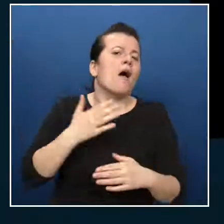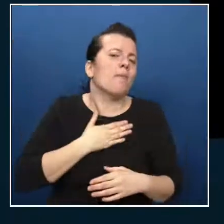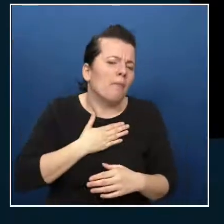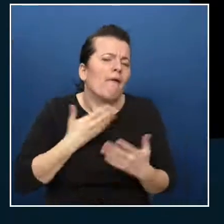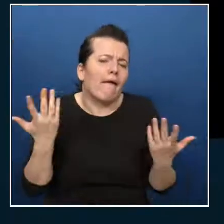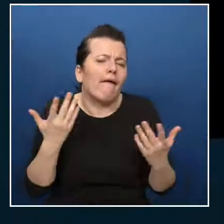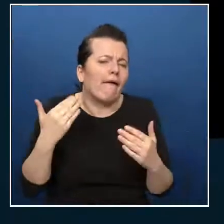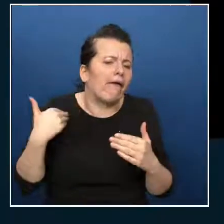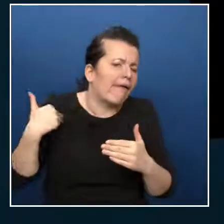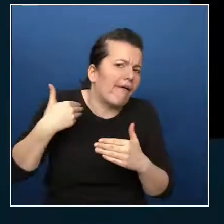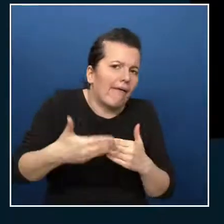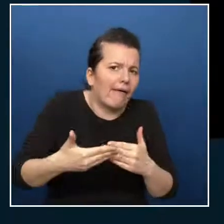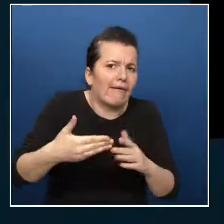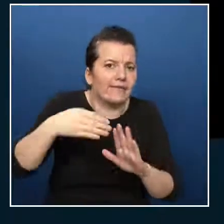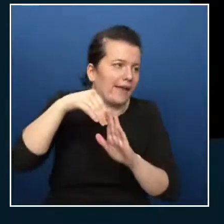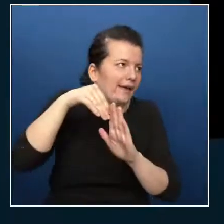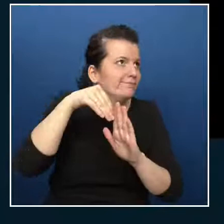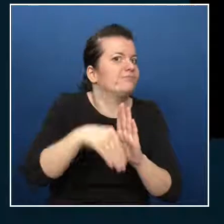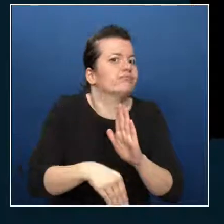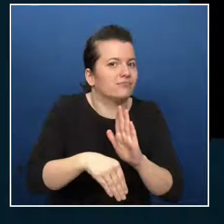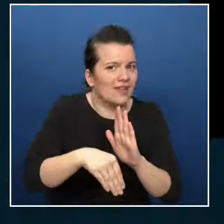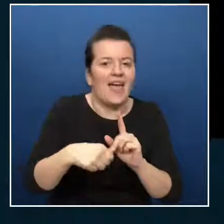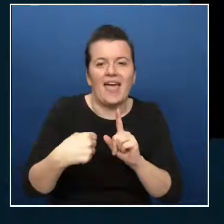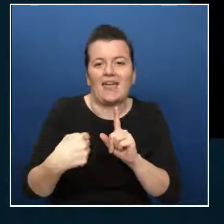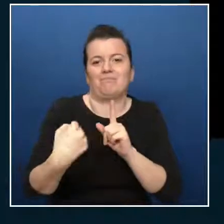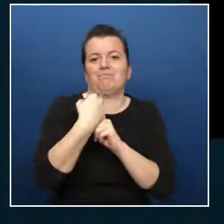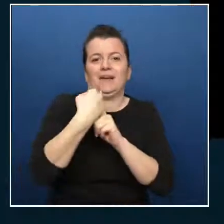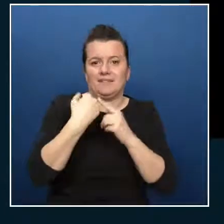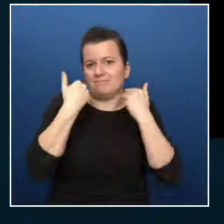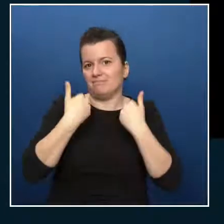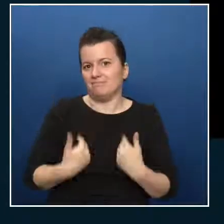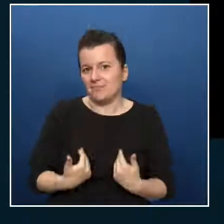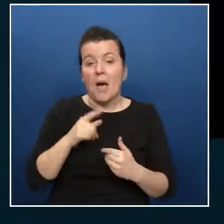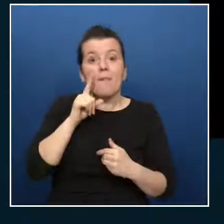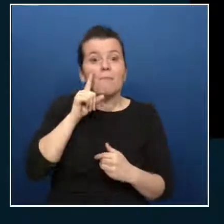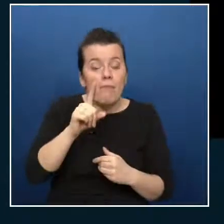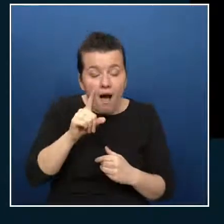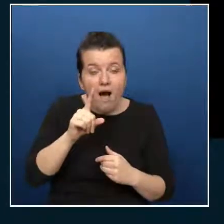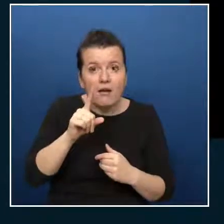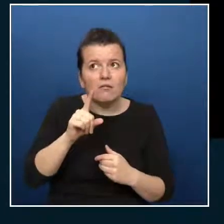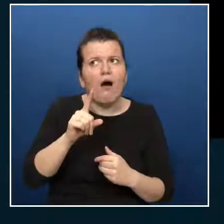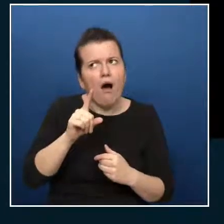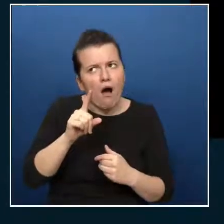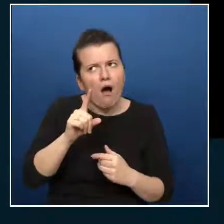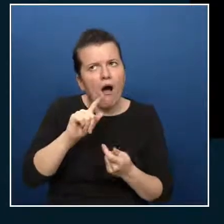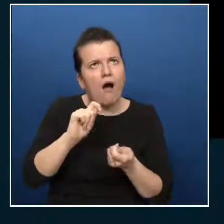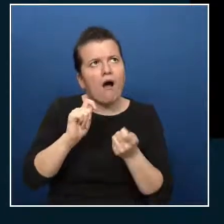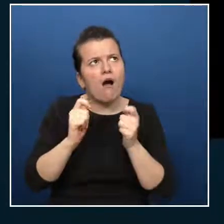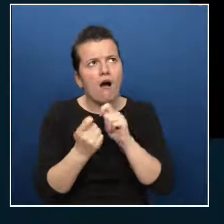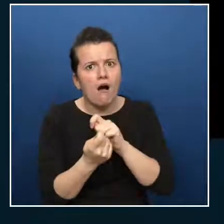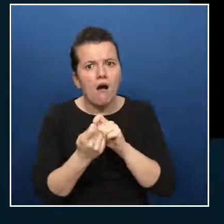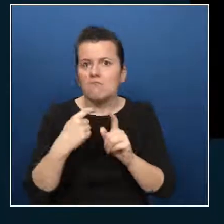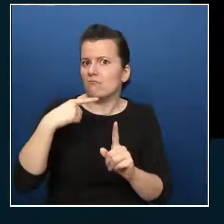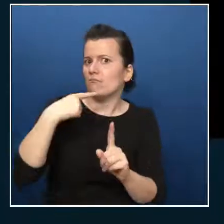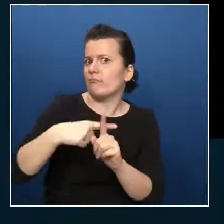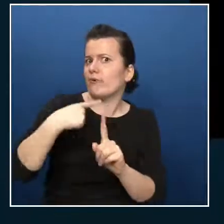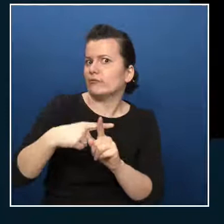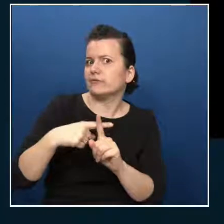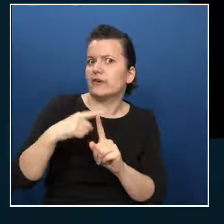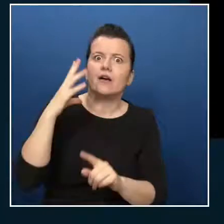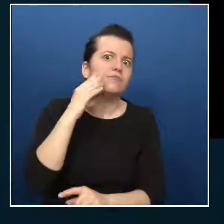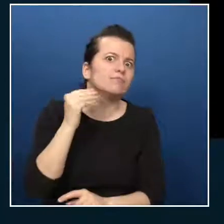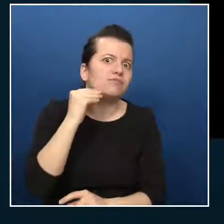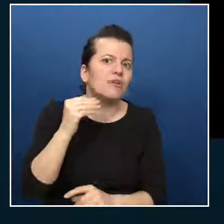it affected me personally, it was a great experience, and I learned a lot that I am here right